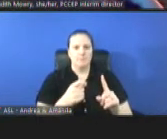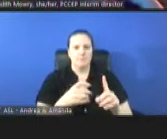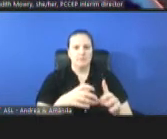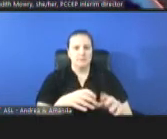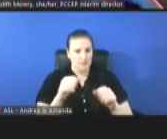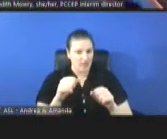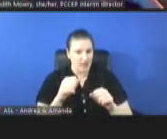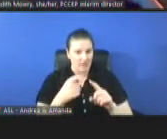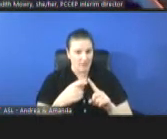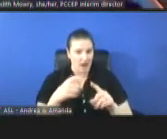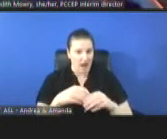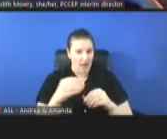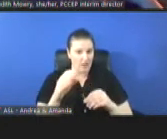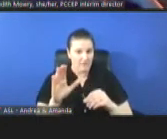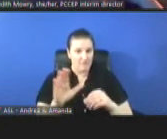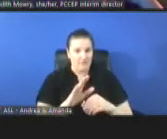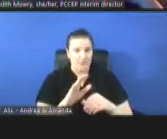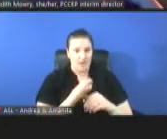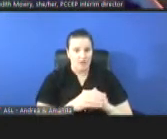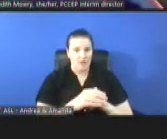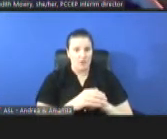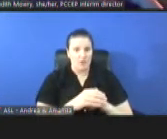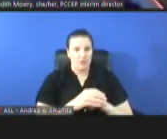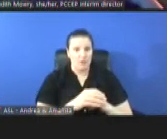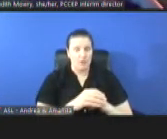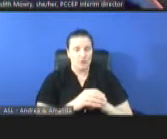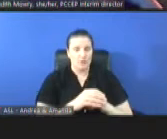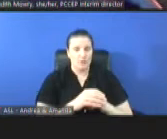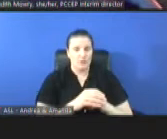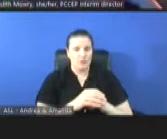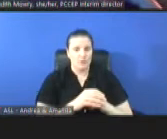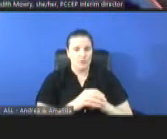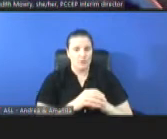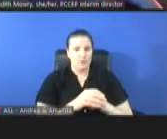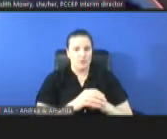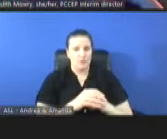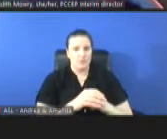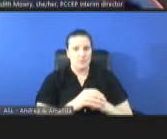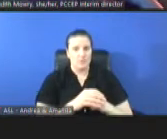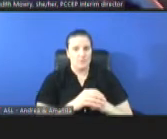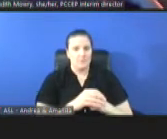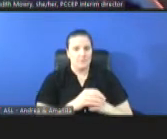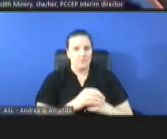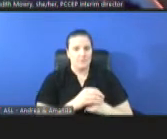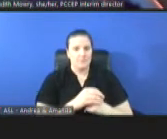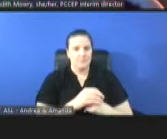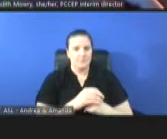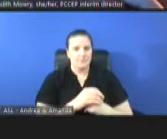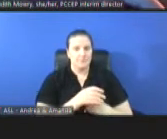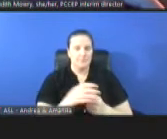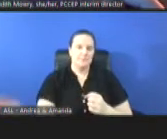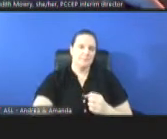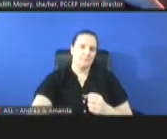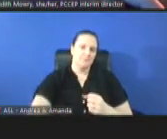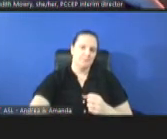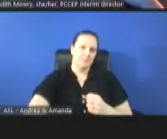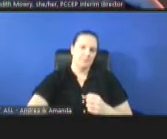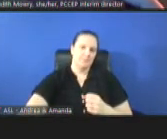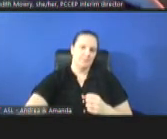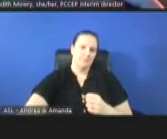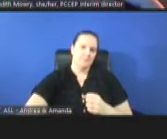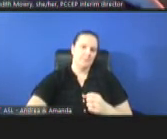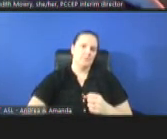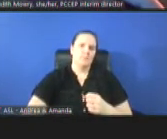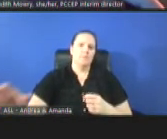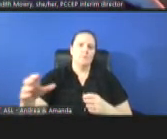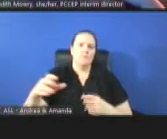Anybody want to comment? Gloria, I want to thank you for saying that. And you know, I think all I can say is you're right